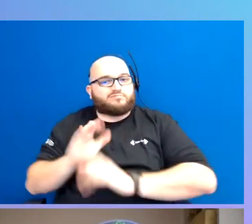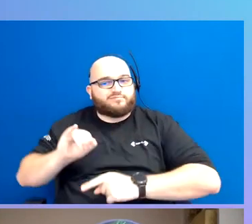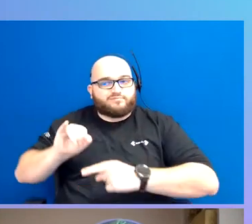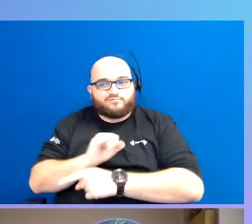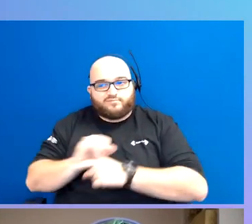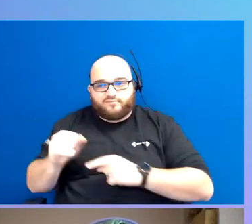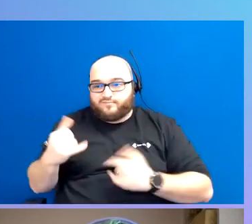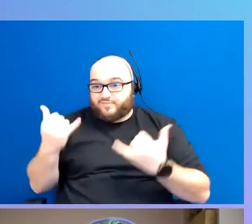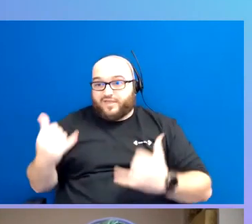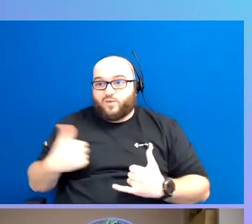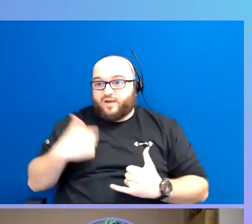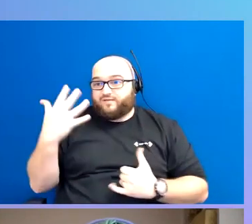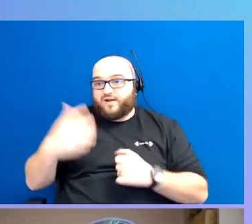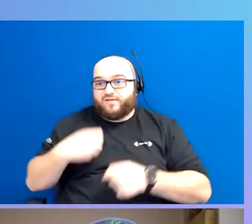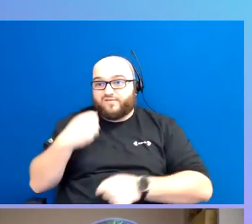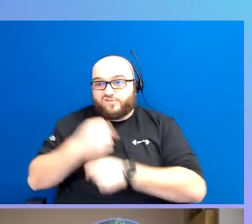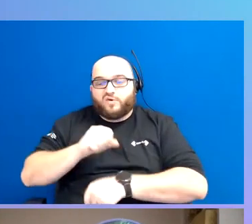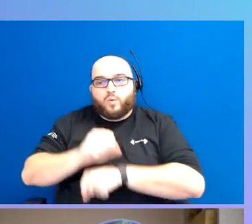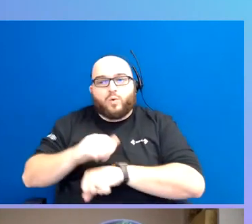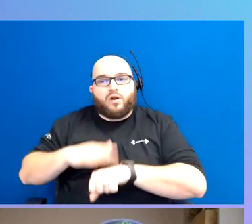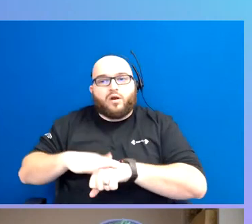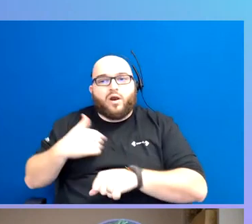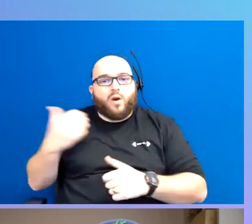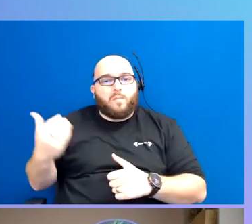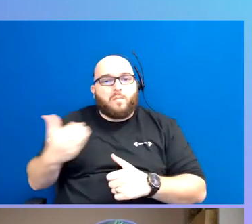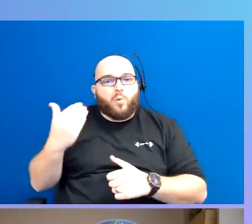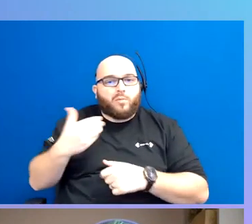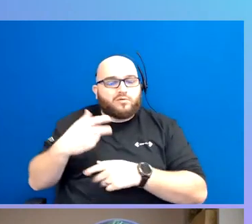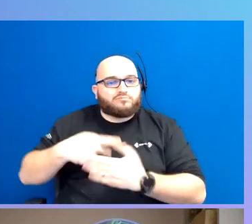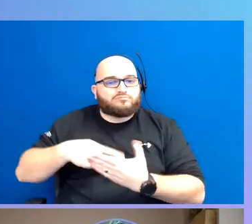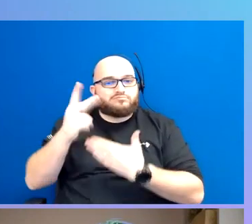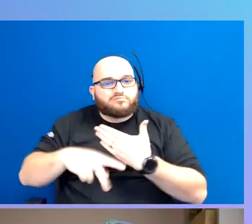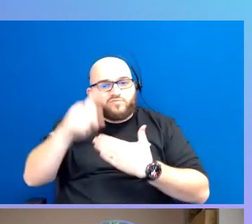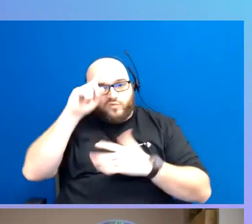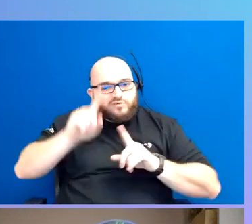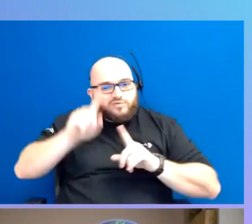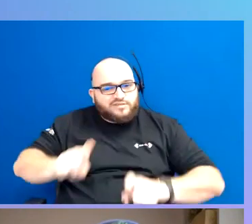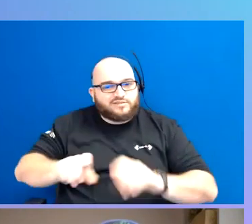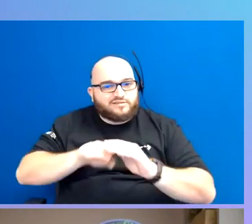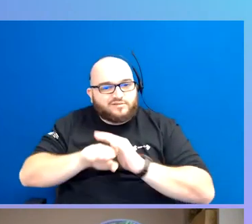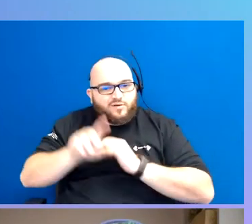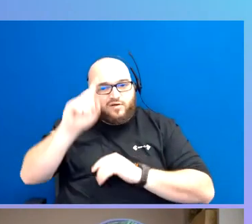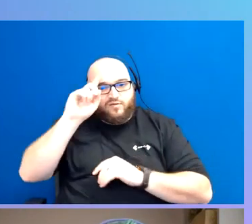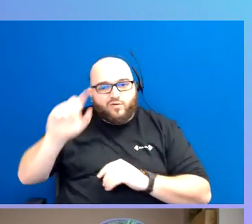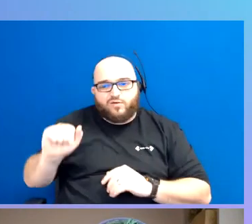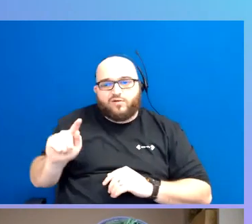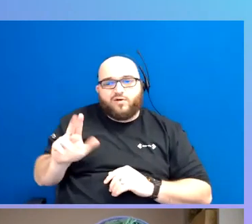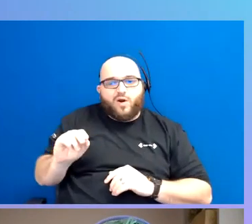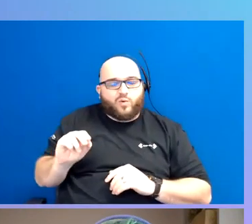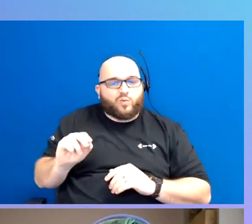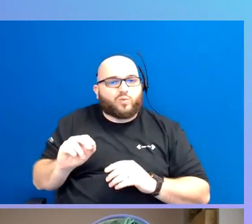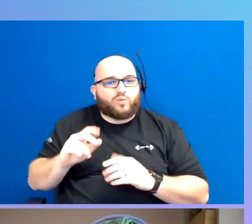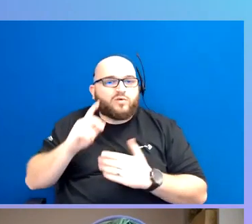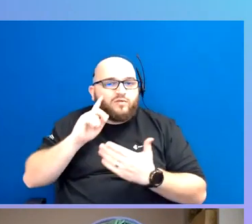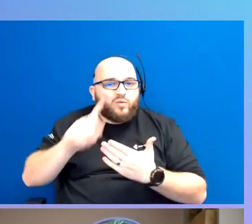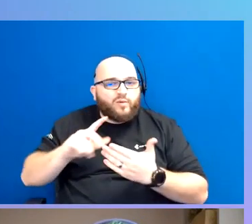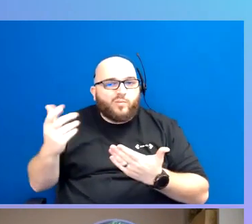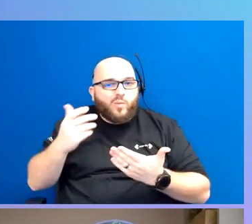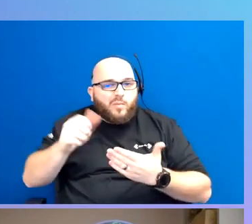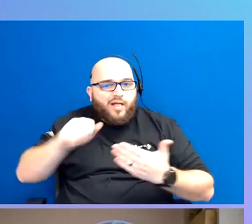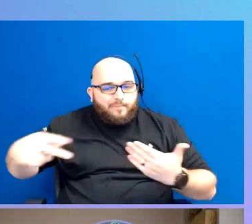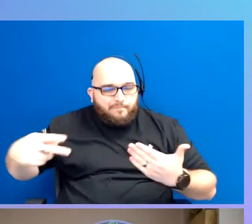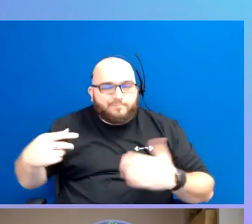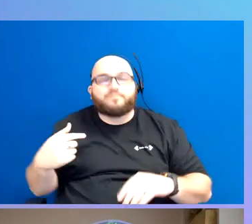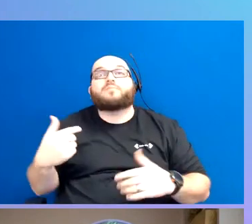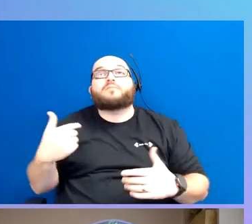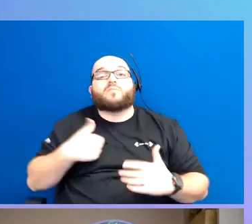I've spent 5 years working on our mobile product for testing accessibility, for automated testing for accessibility of mobile applications. So I started out